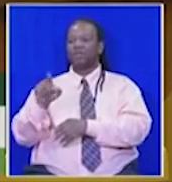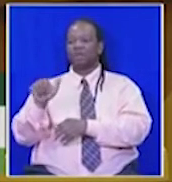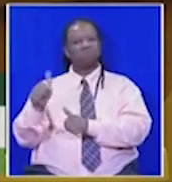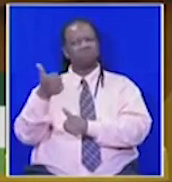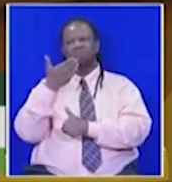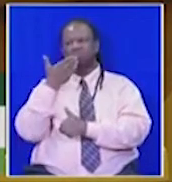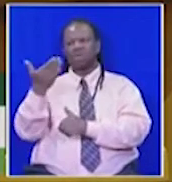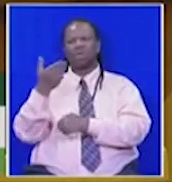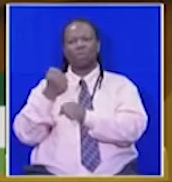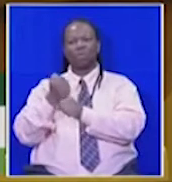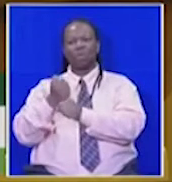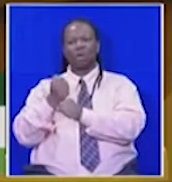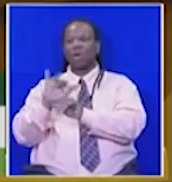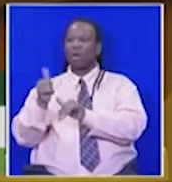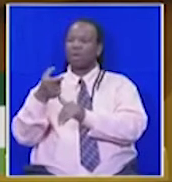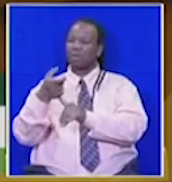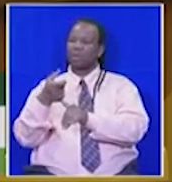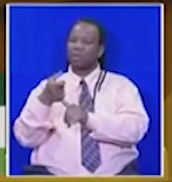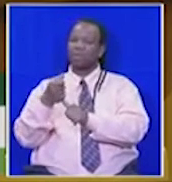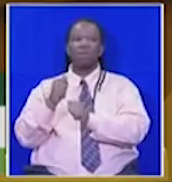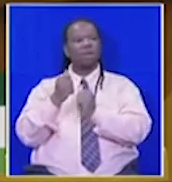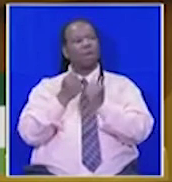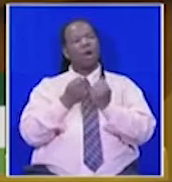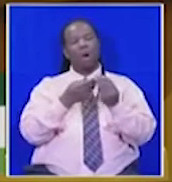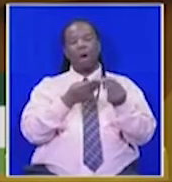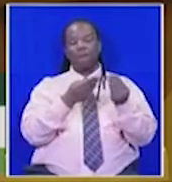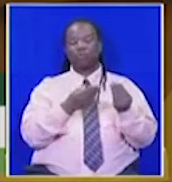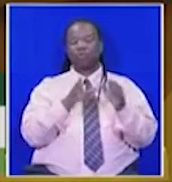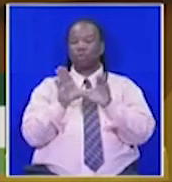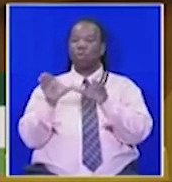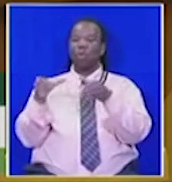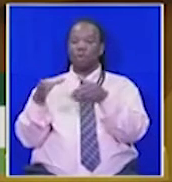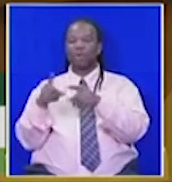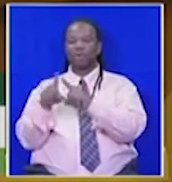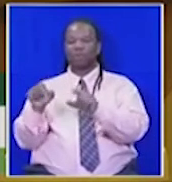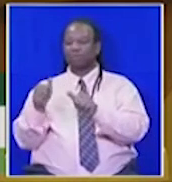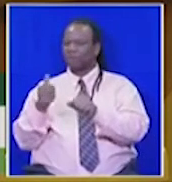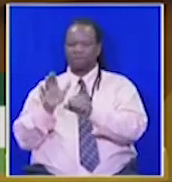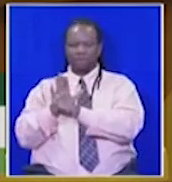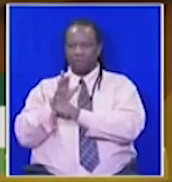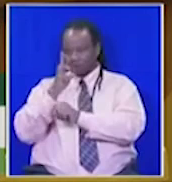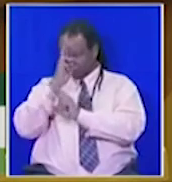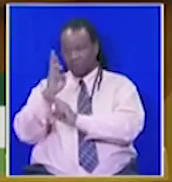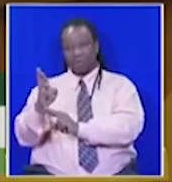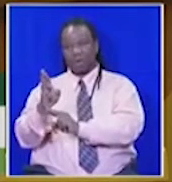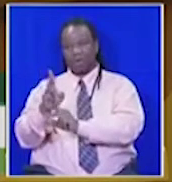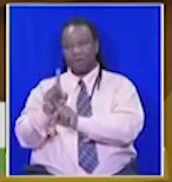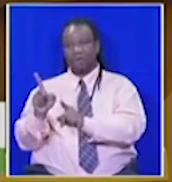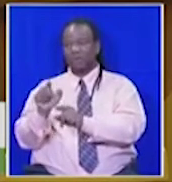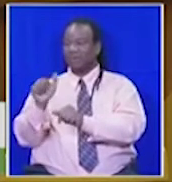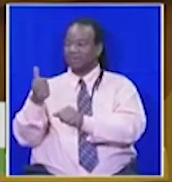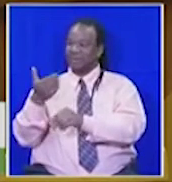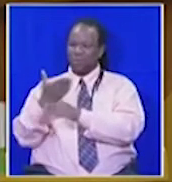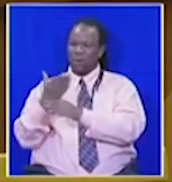The Appropriations Committee is one that is not sufficiently recognized as one of those that has a very complex